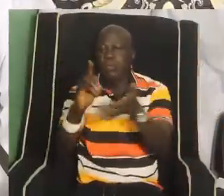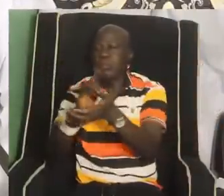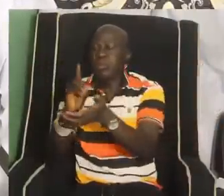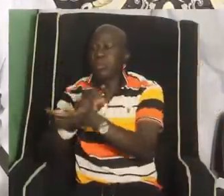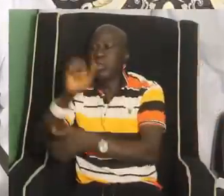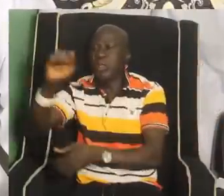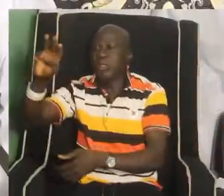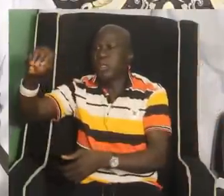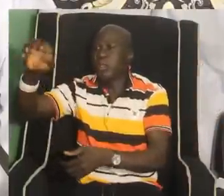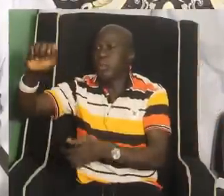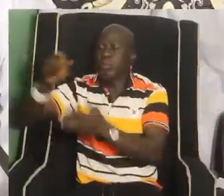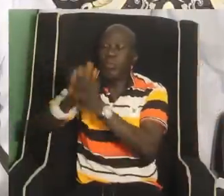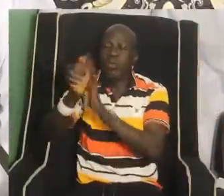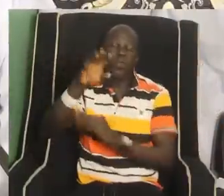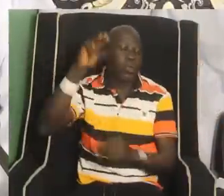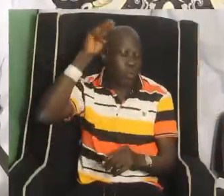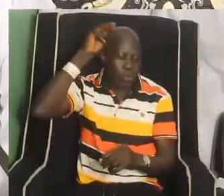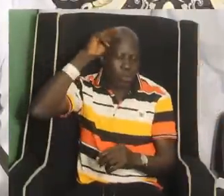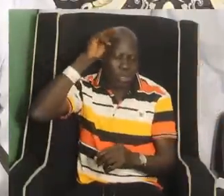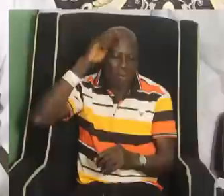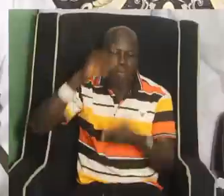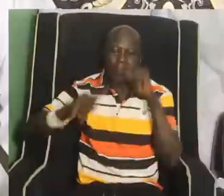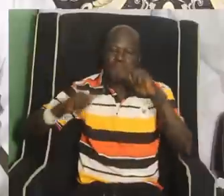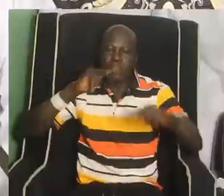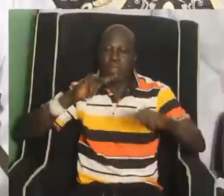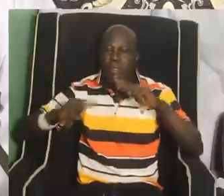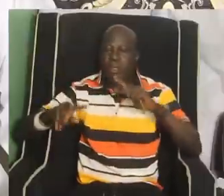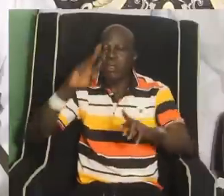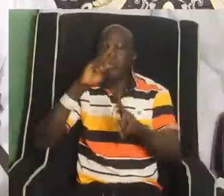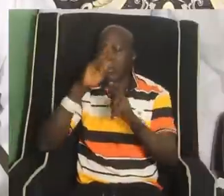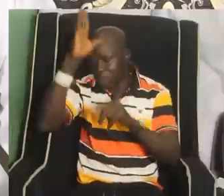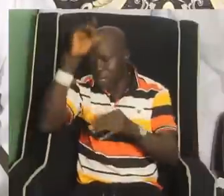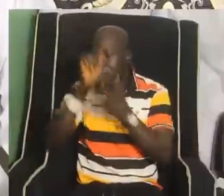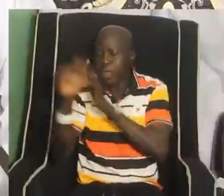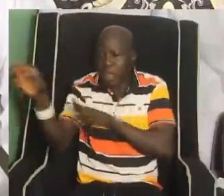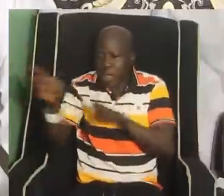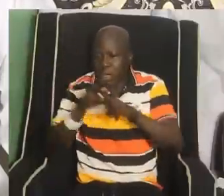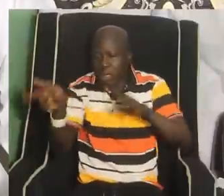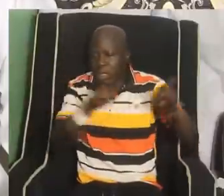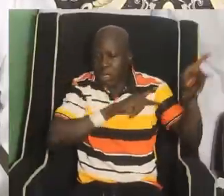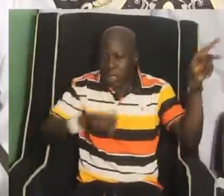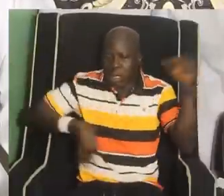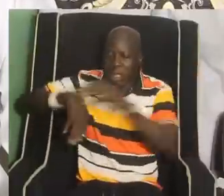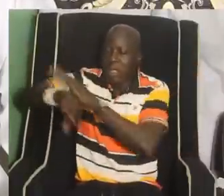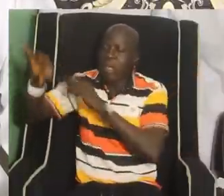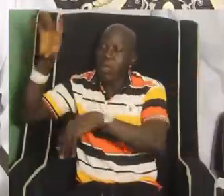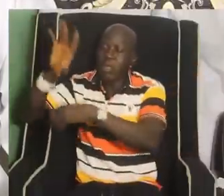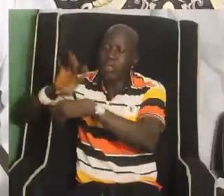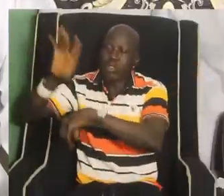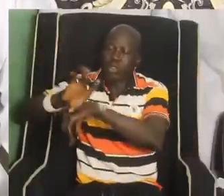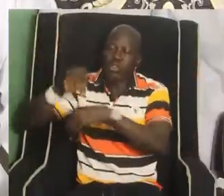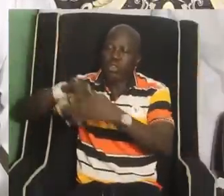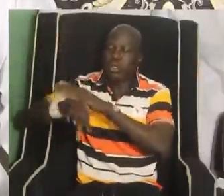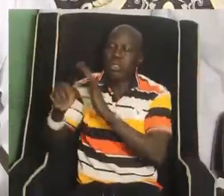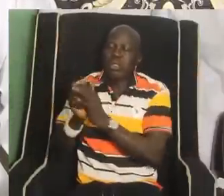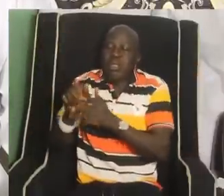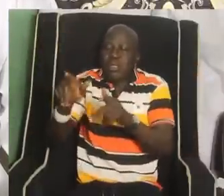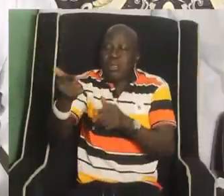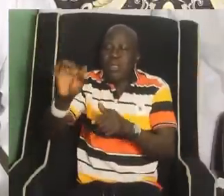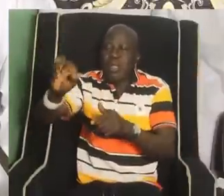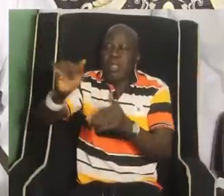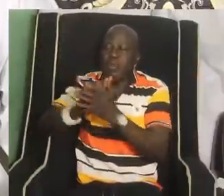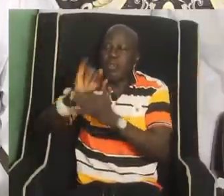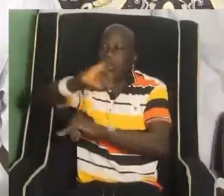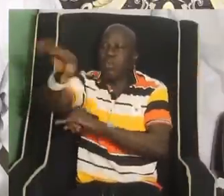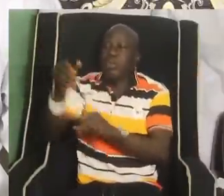Dr. SMO Mustafa JP Babasebioba ti jo wa ni gbaremu